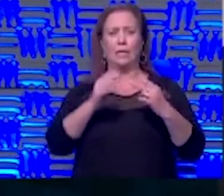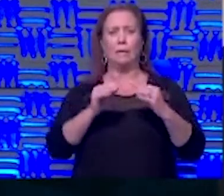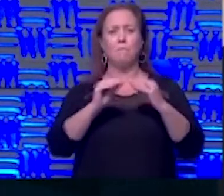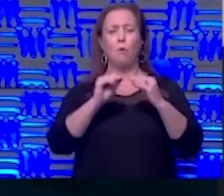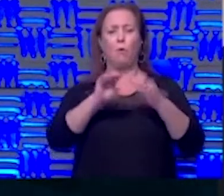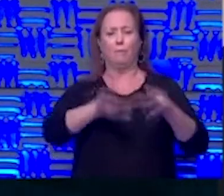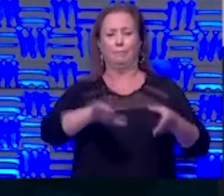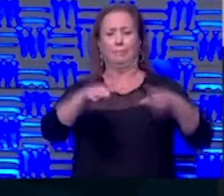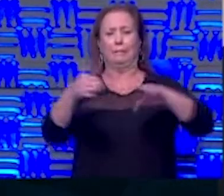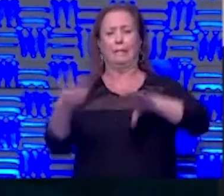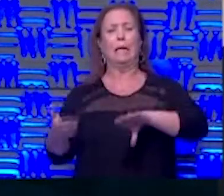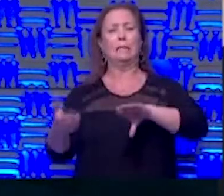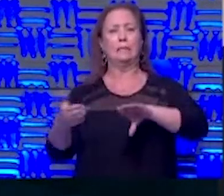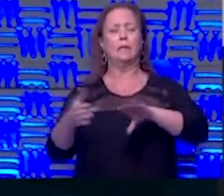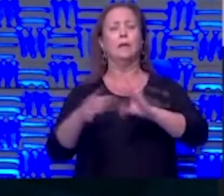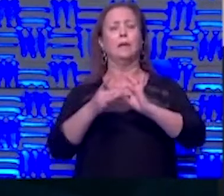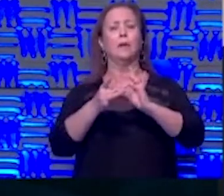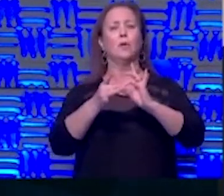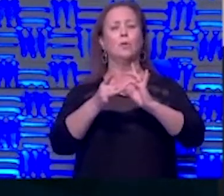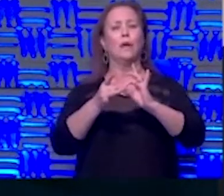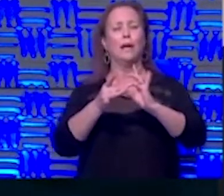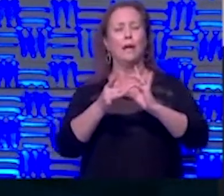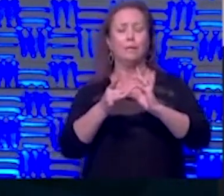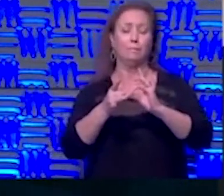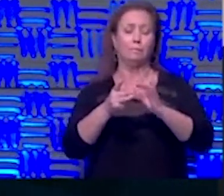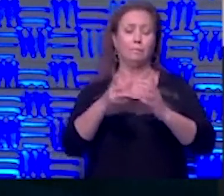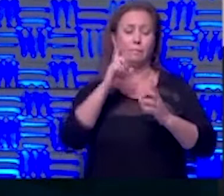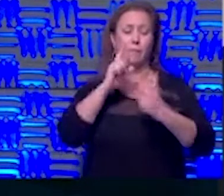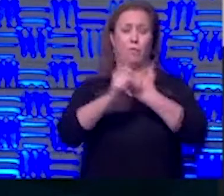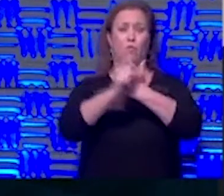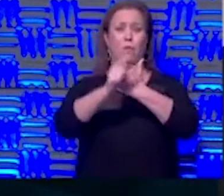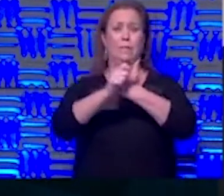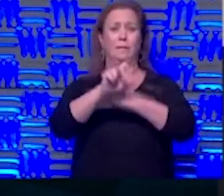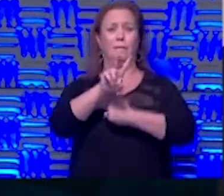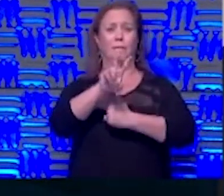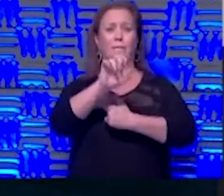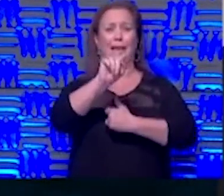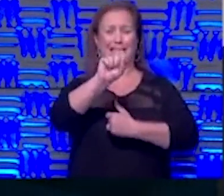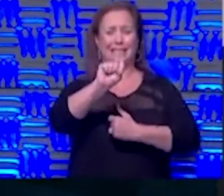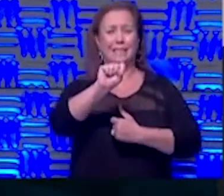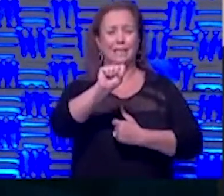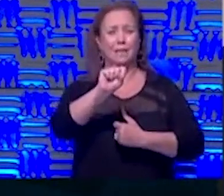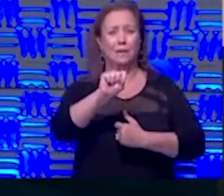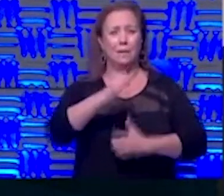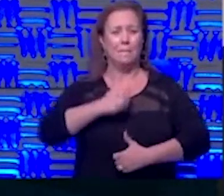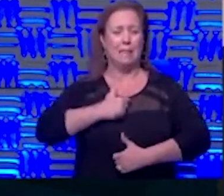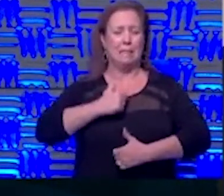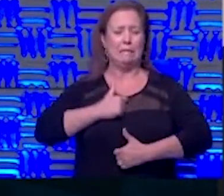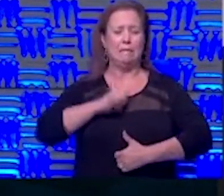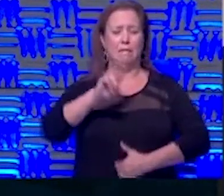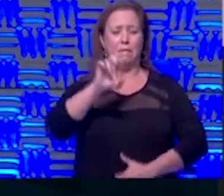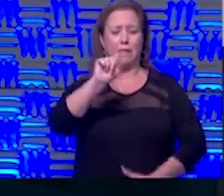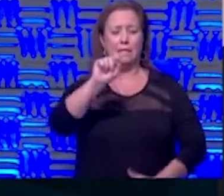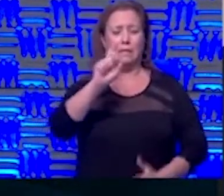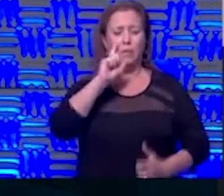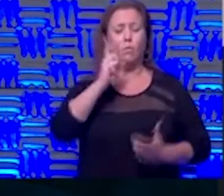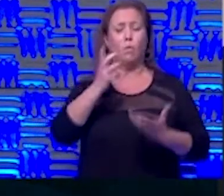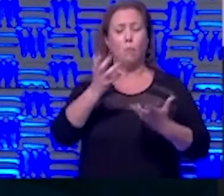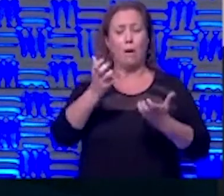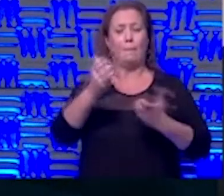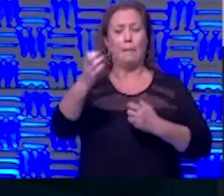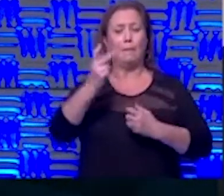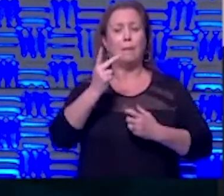comorbidities that create really some risk for veterans. And we're anxious to get people in safely and